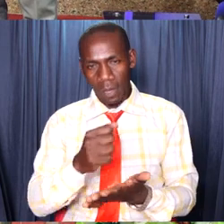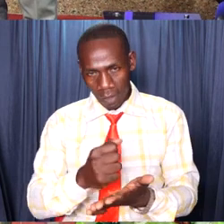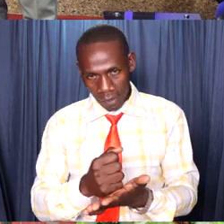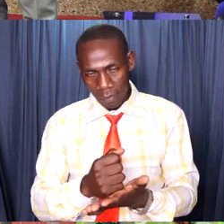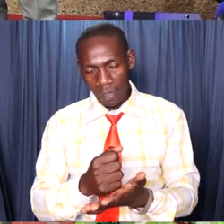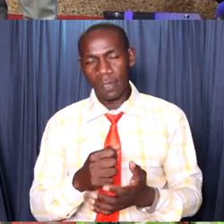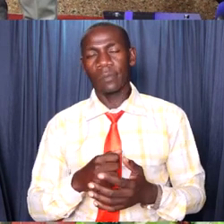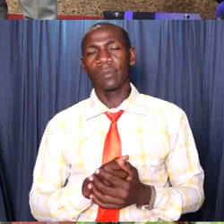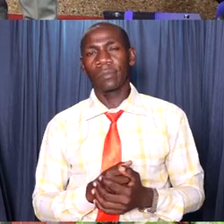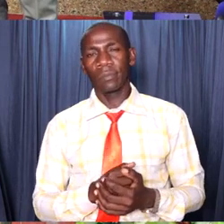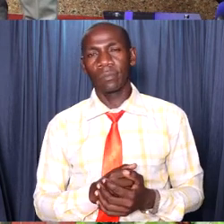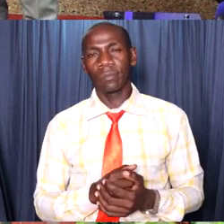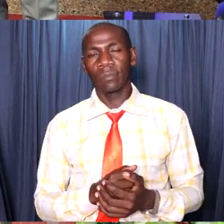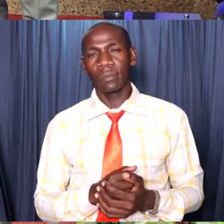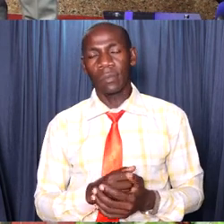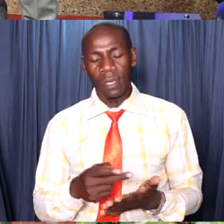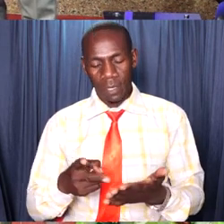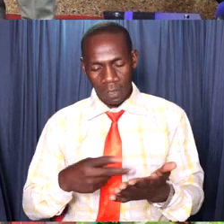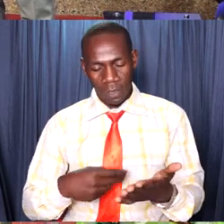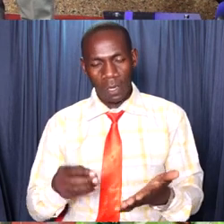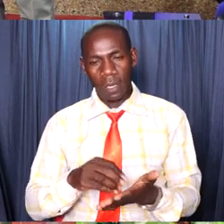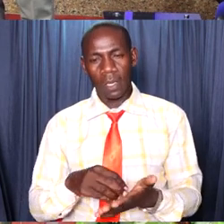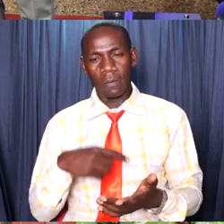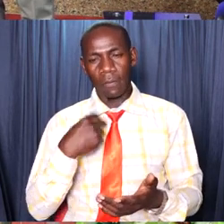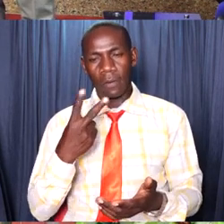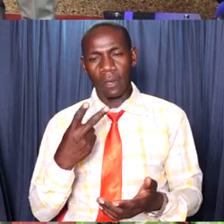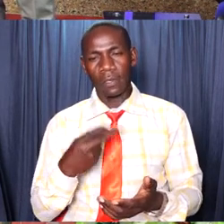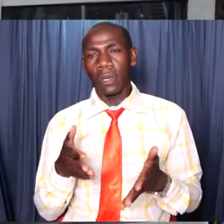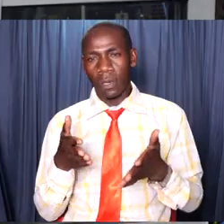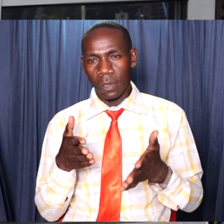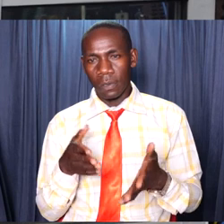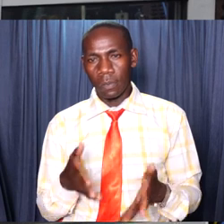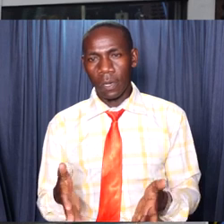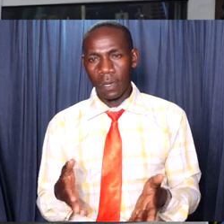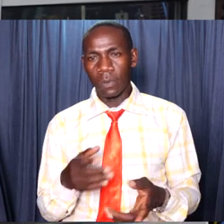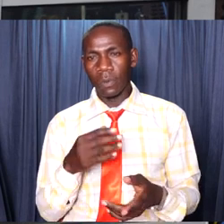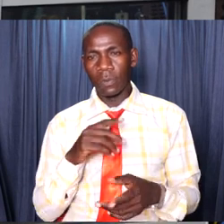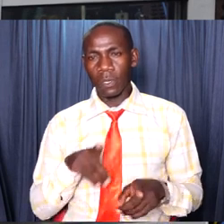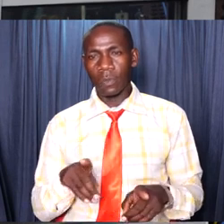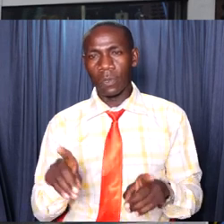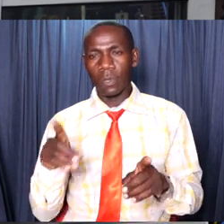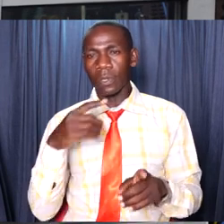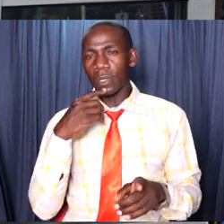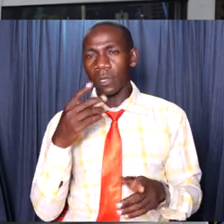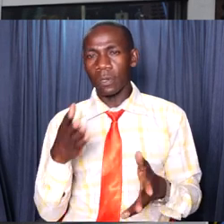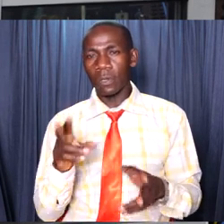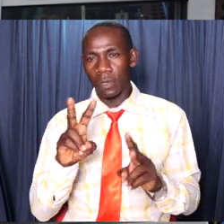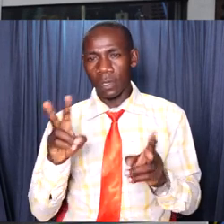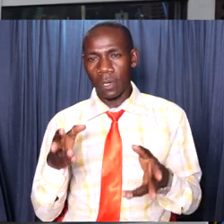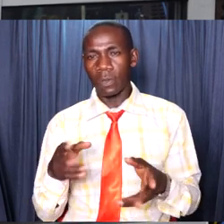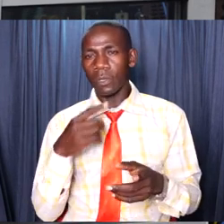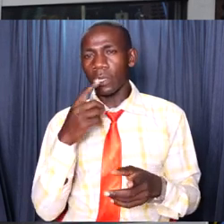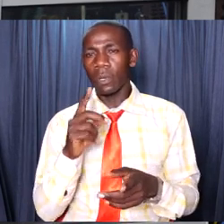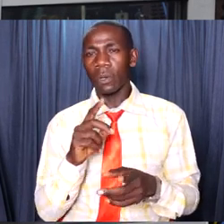Amen. Amen. Tusomee tena. Read for us again. Basi wanafunzi wake wakasema tazama